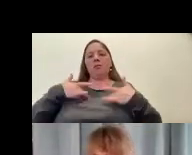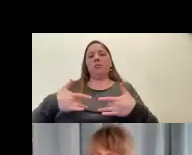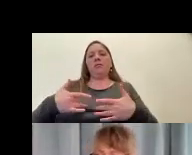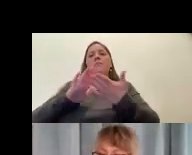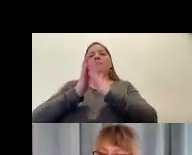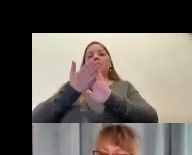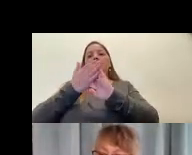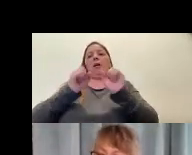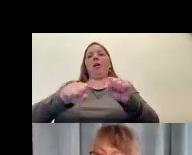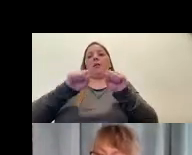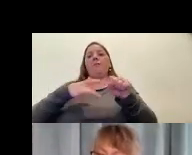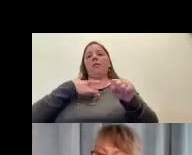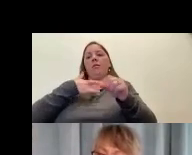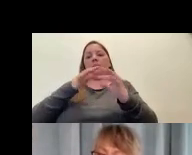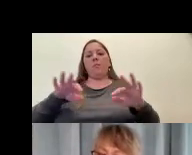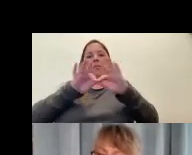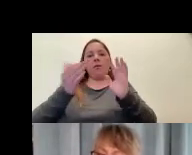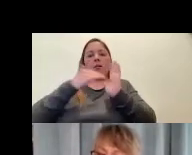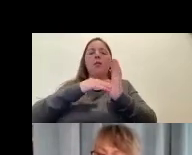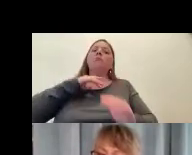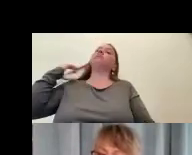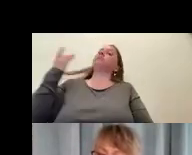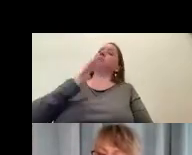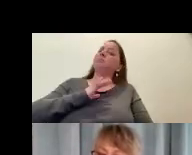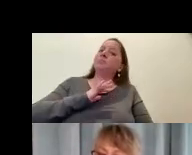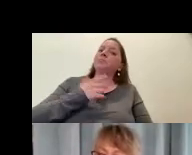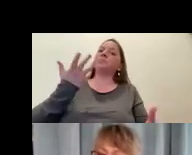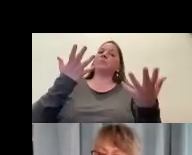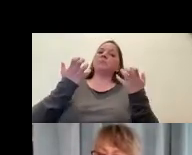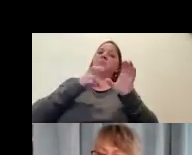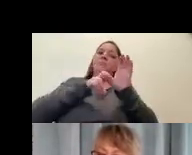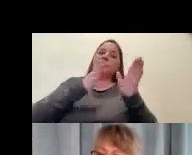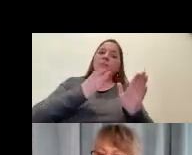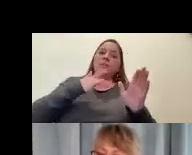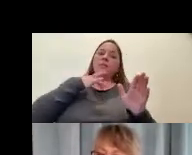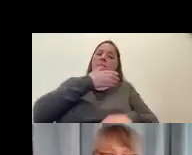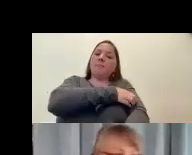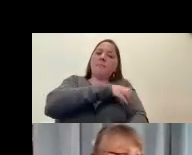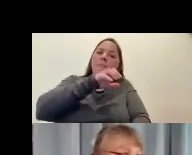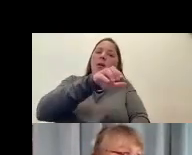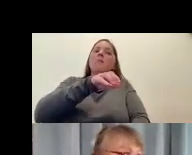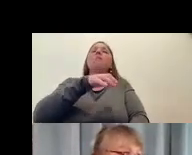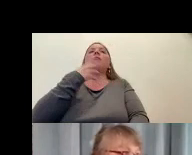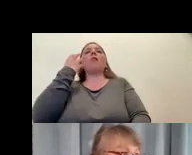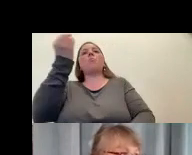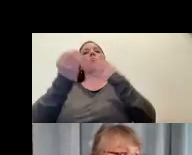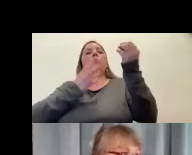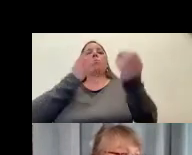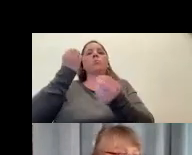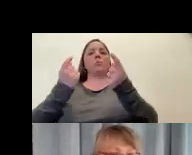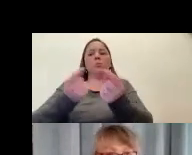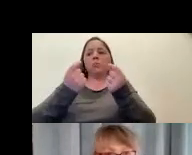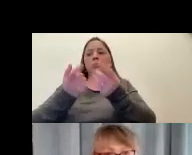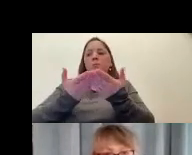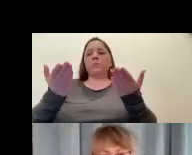So that's what we want to achieve. We want to make sure the rider feels empowered and they're going out and they're doing things and they're just